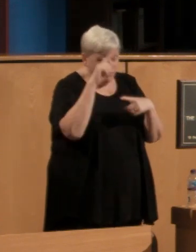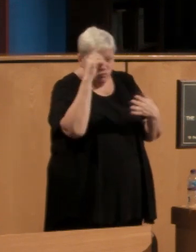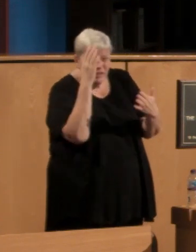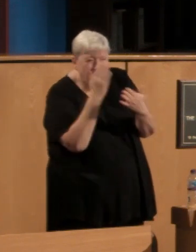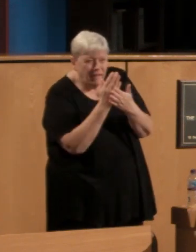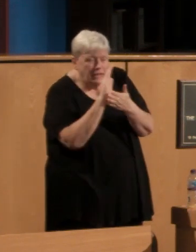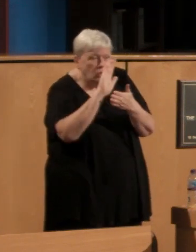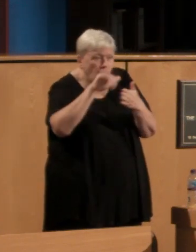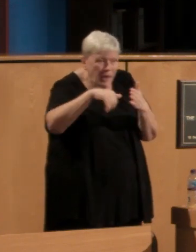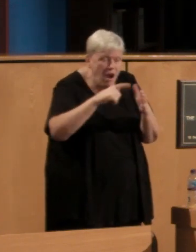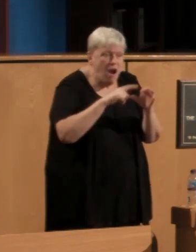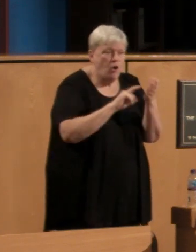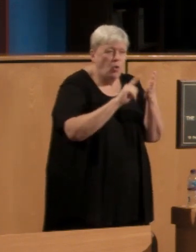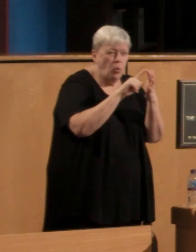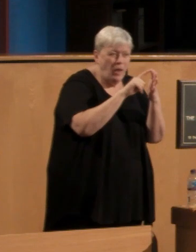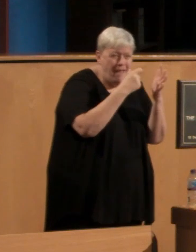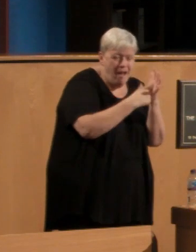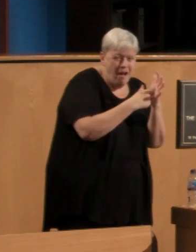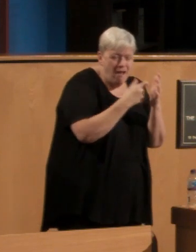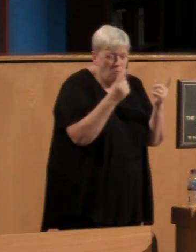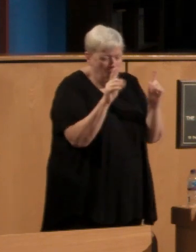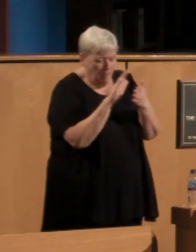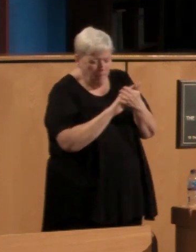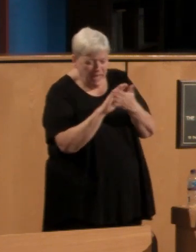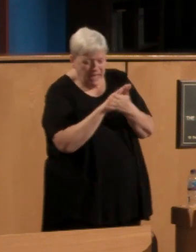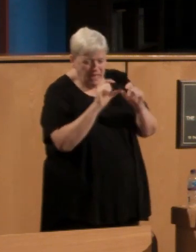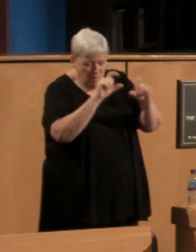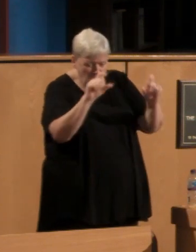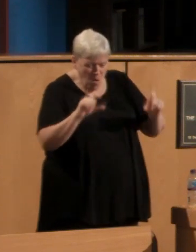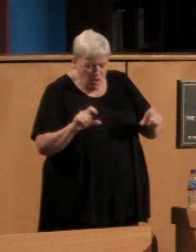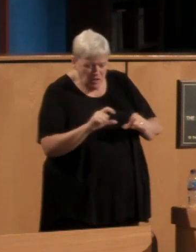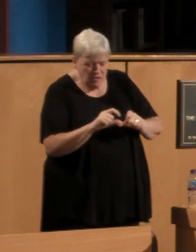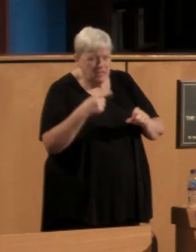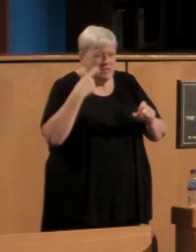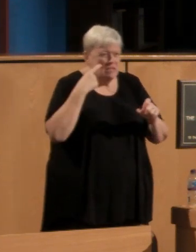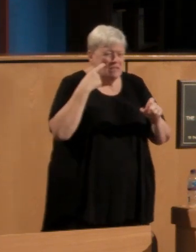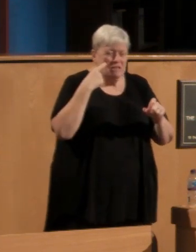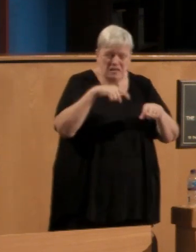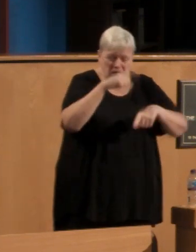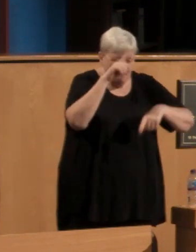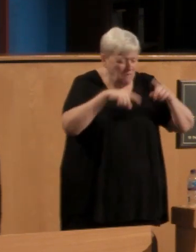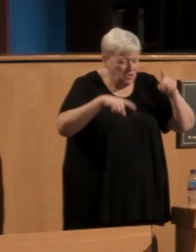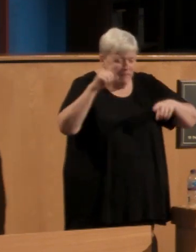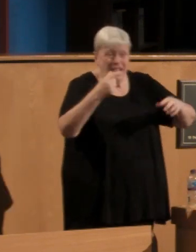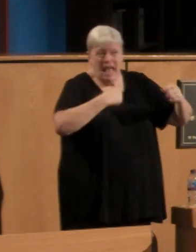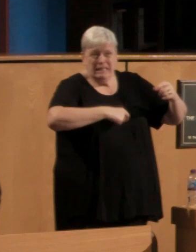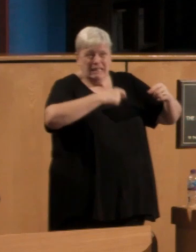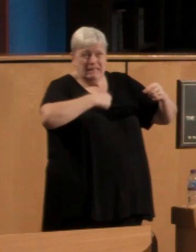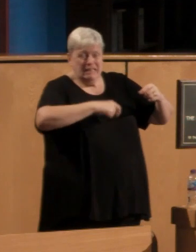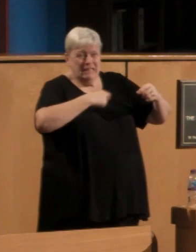clear borders, because borders between genres, between identities tend